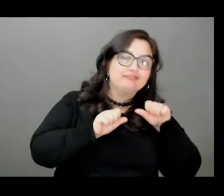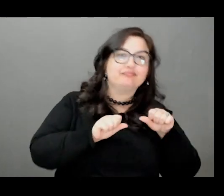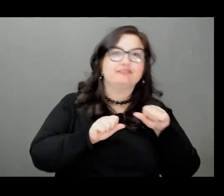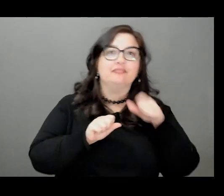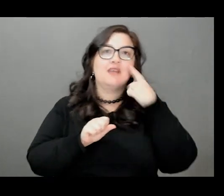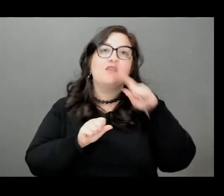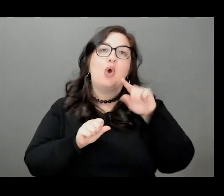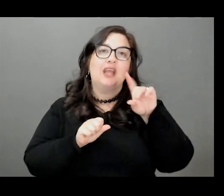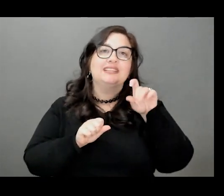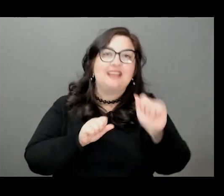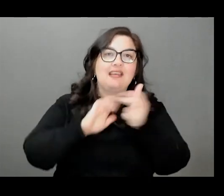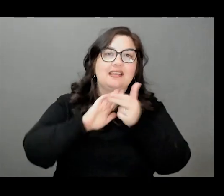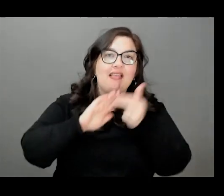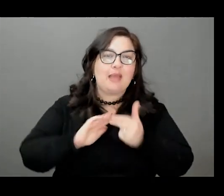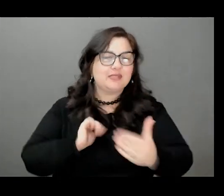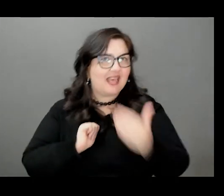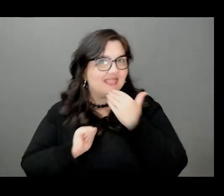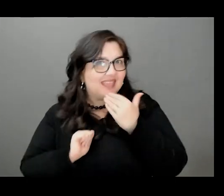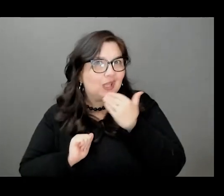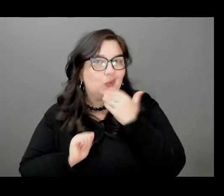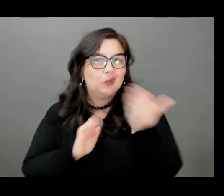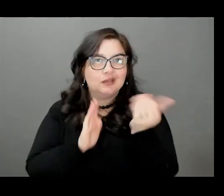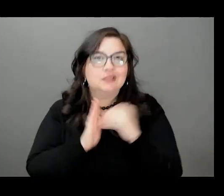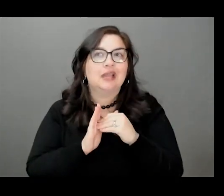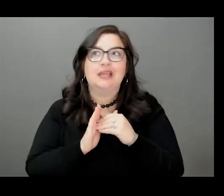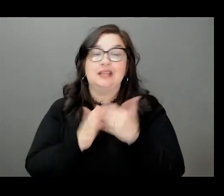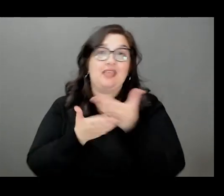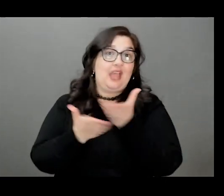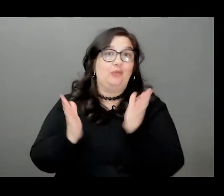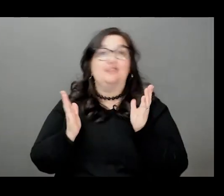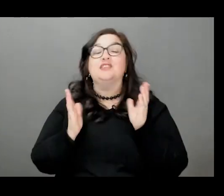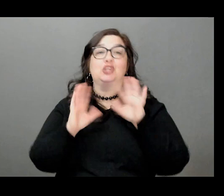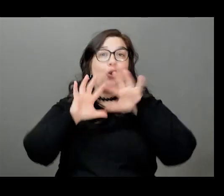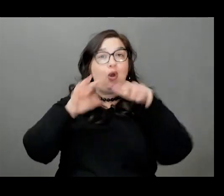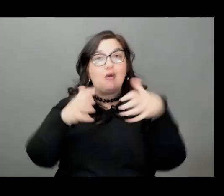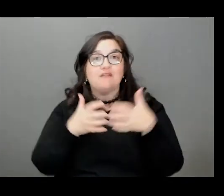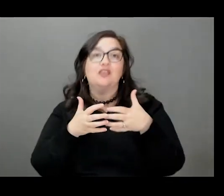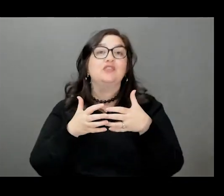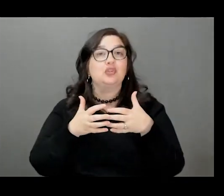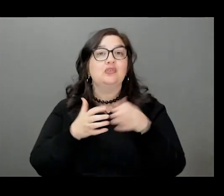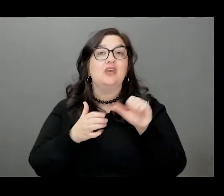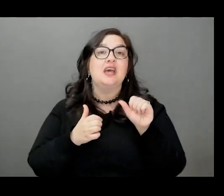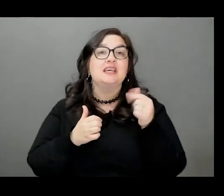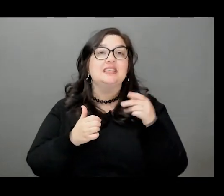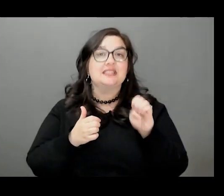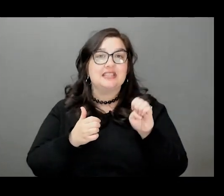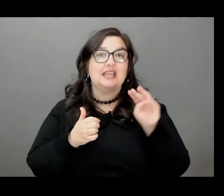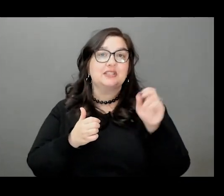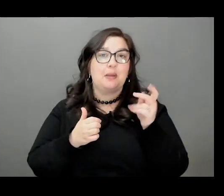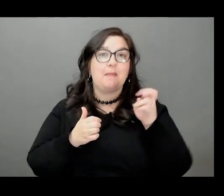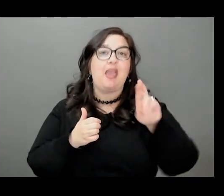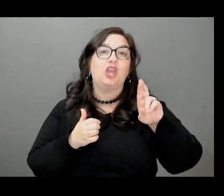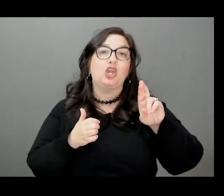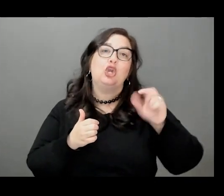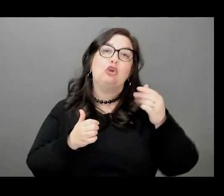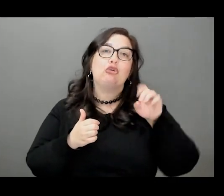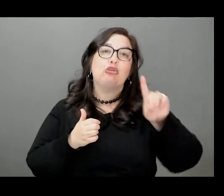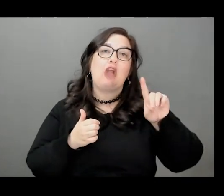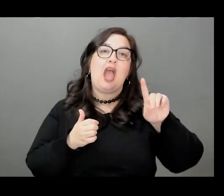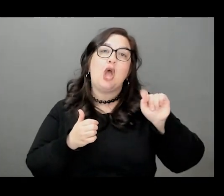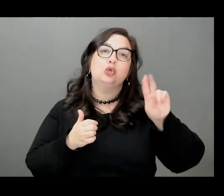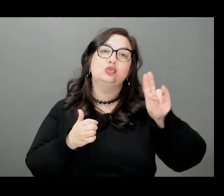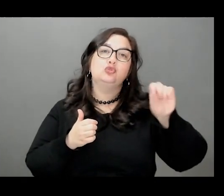hard things that happen behind the scenes for data labeling, and it's how simplified it is. So so there you have it, folks. That was the overview